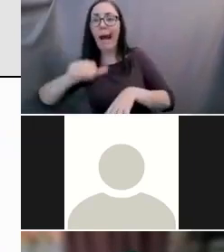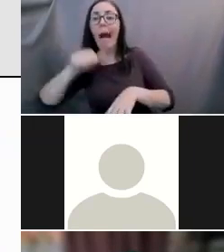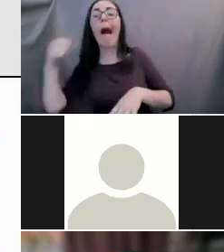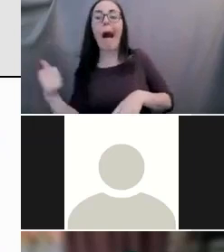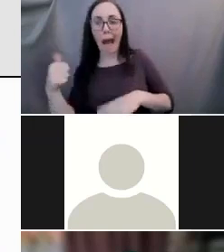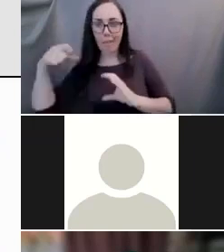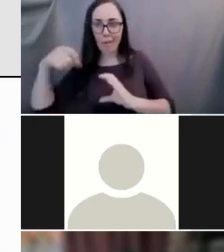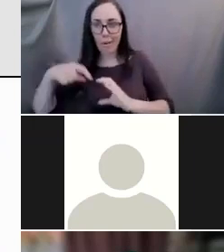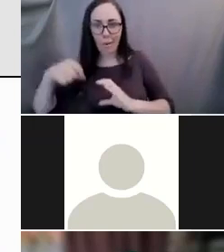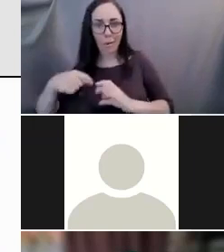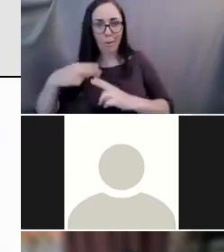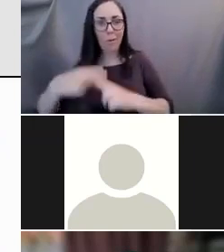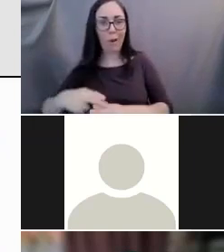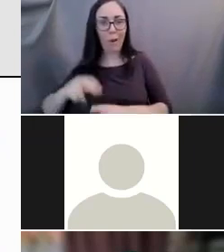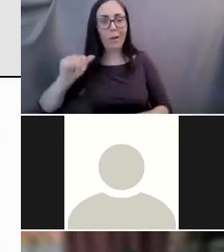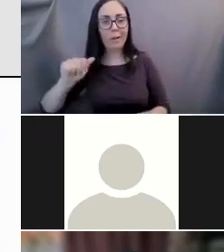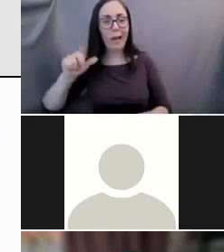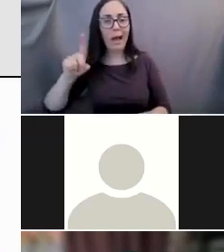the bloodstream.